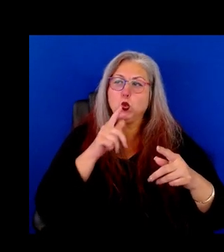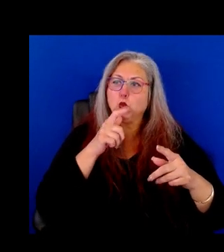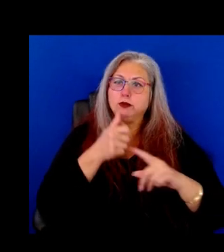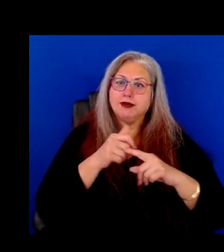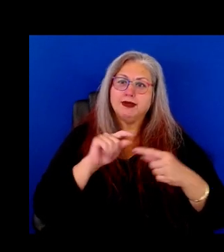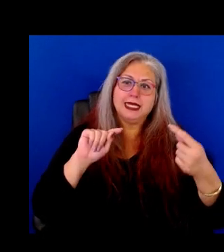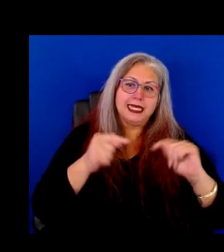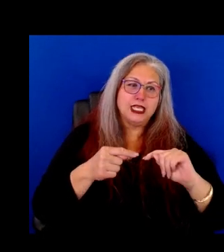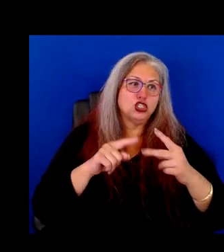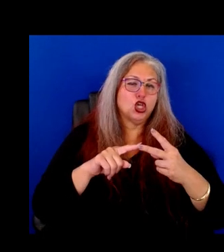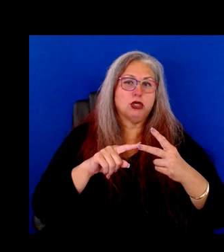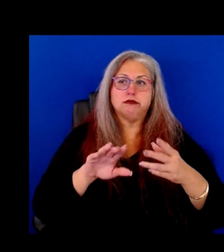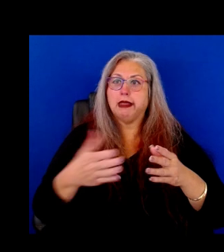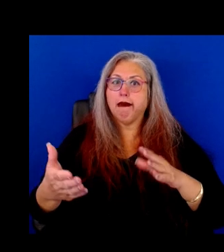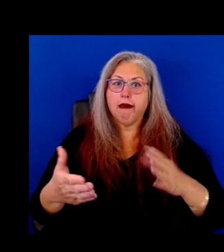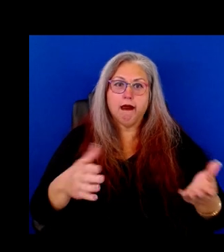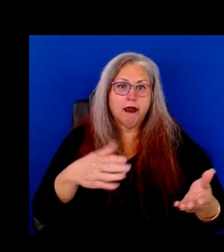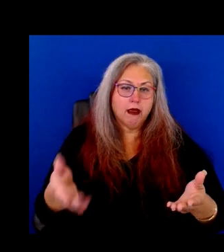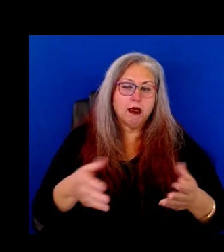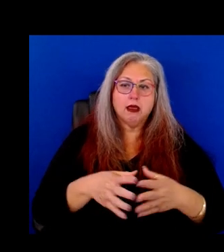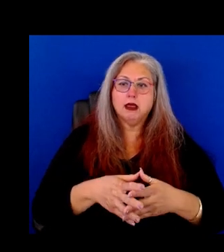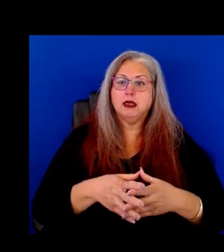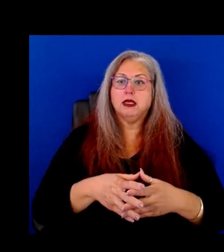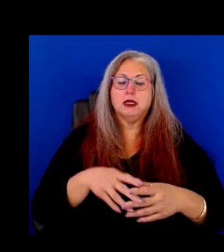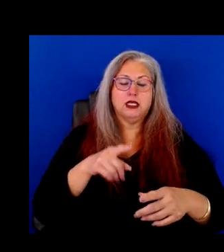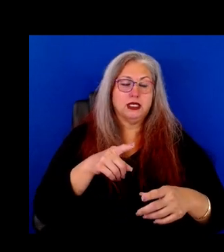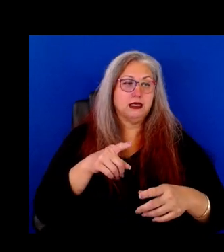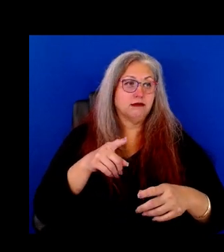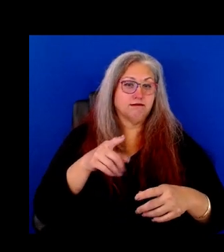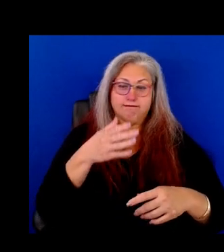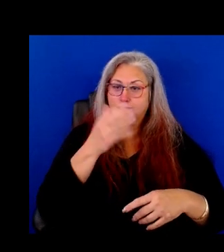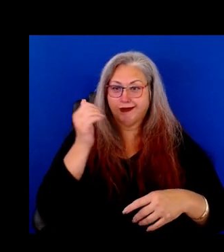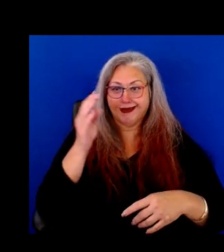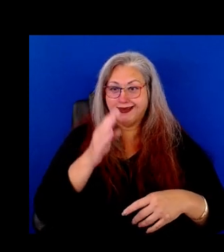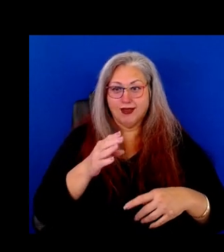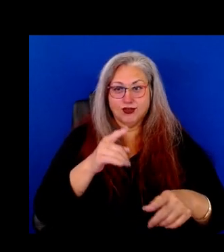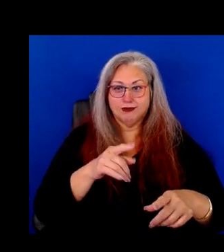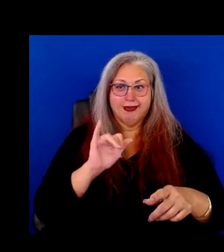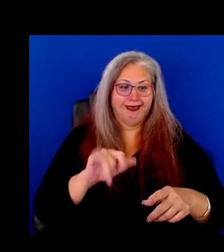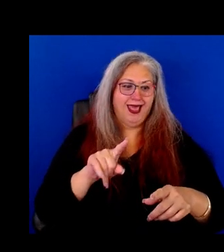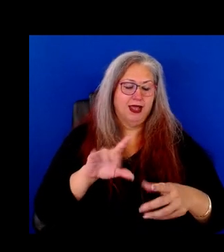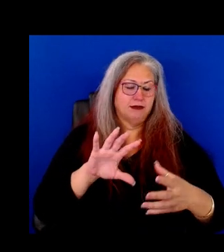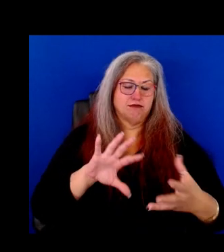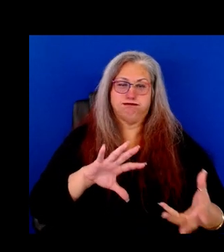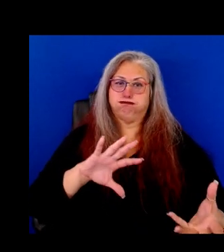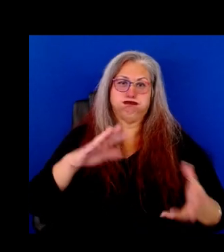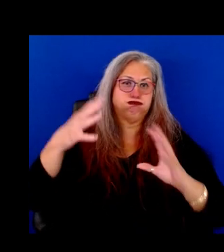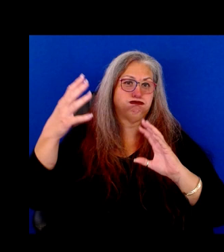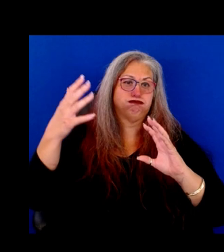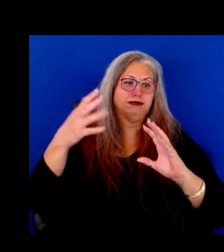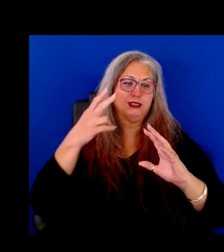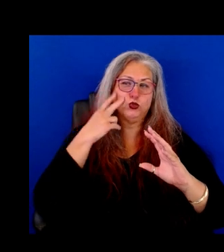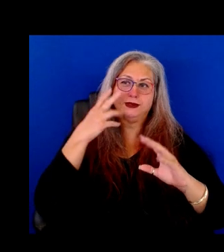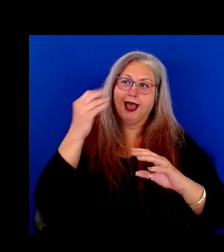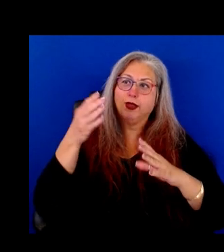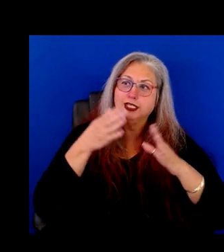injured or people dying. She will never forget the chaos in the